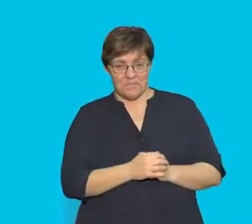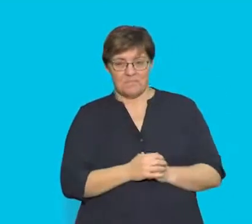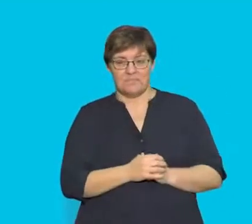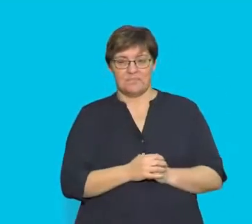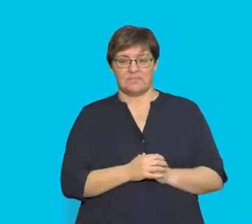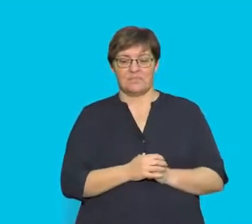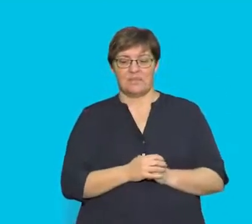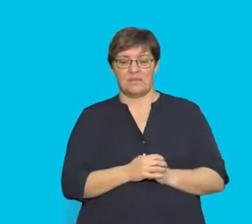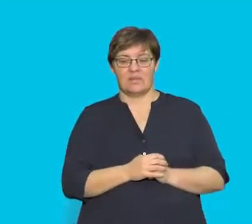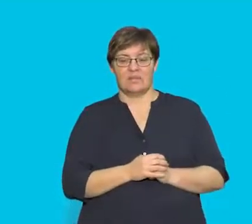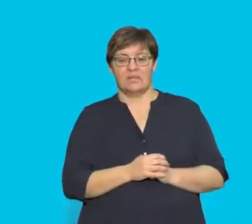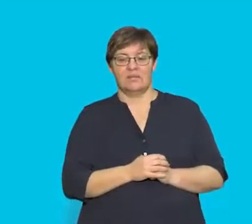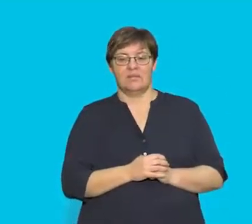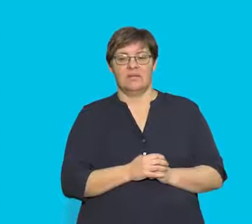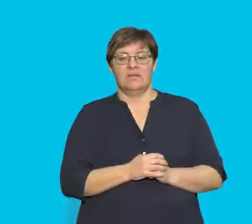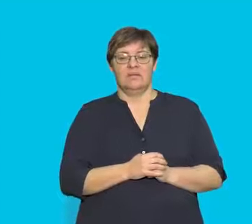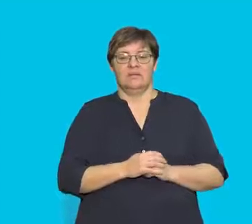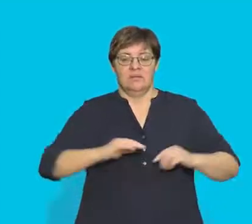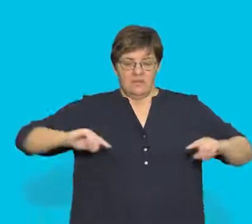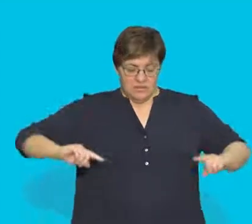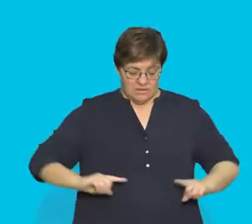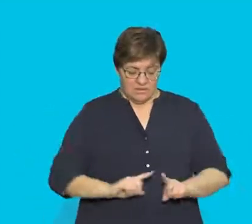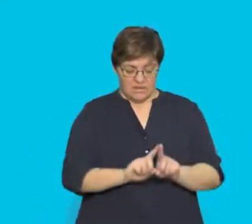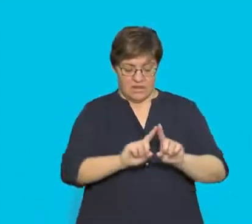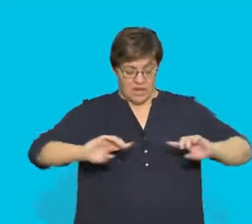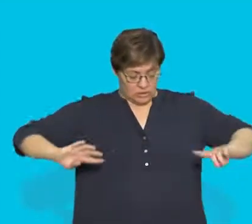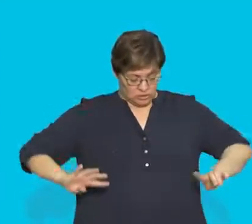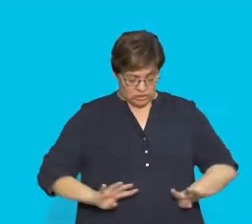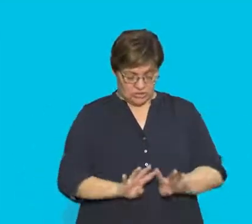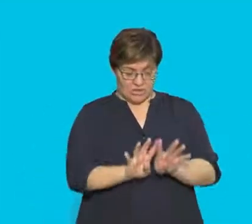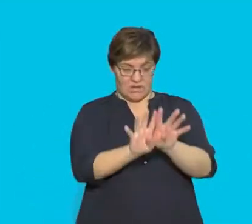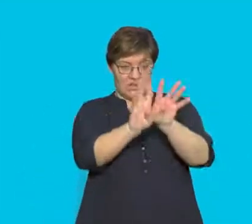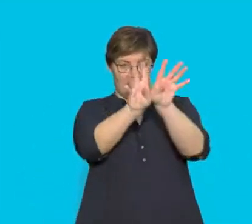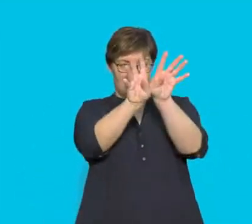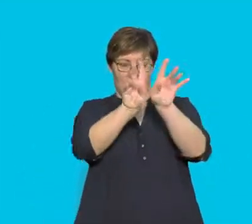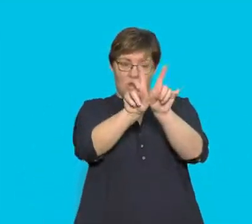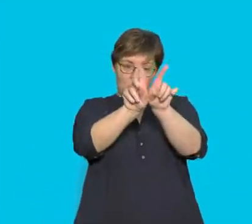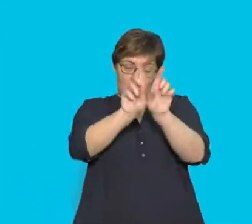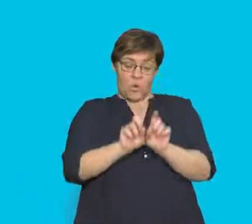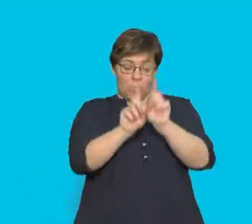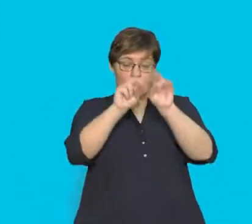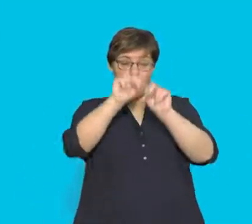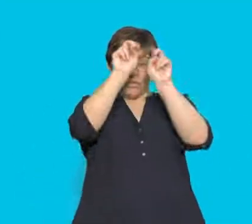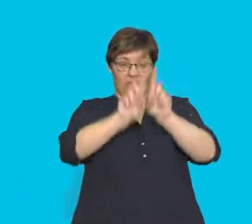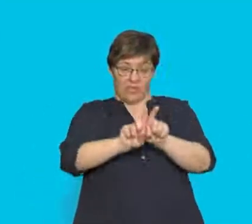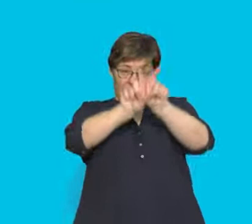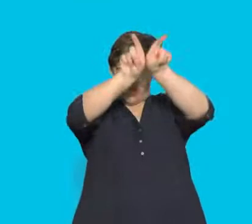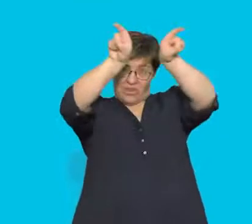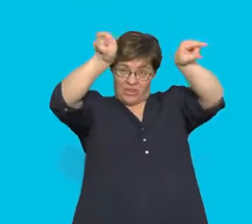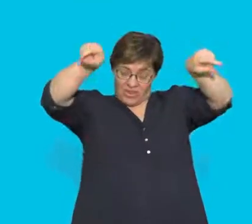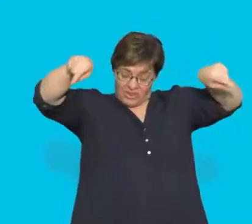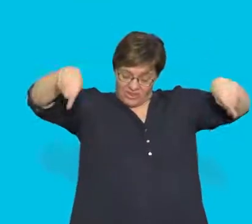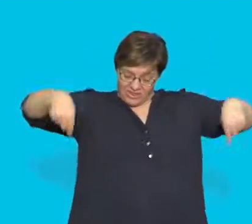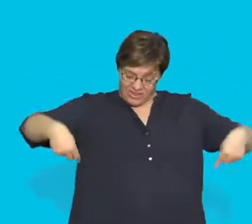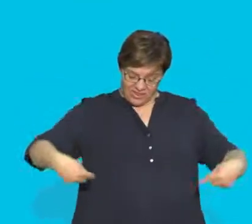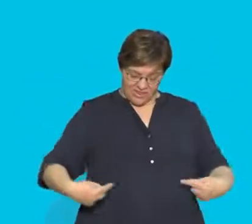that that point where the field lines, they're coming out of the north on the outside of the bar magnet or of